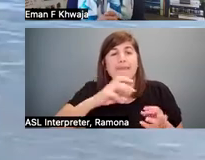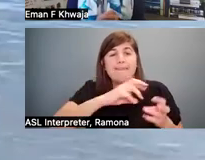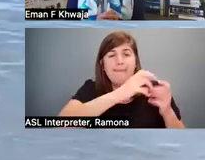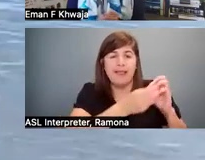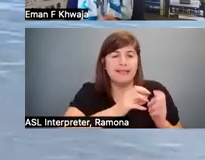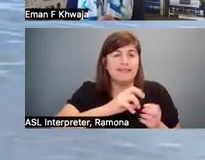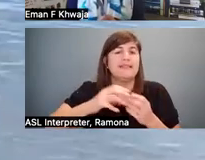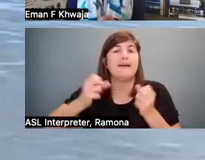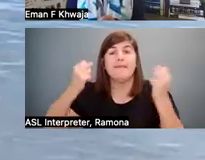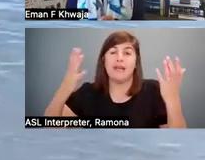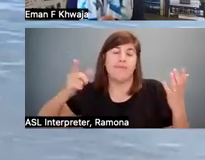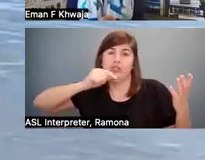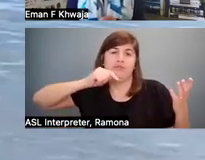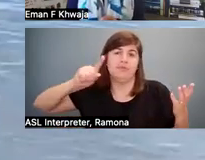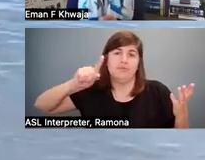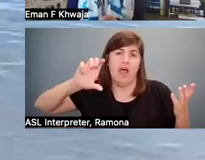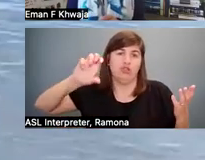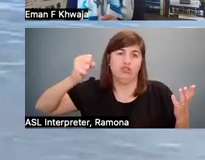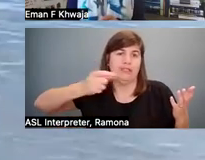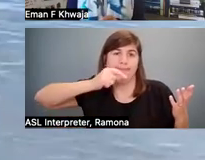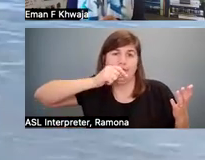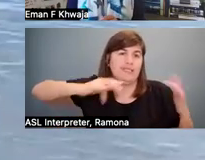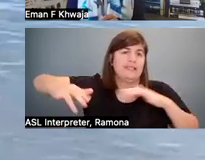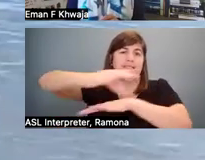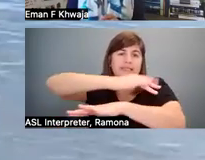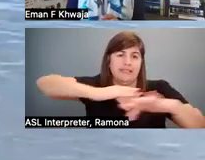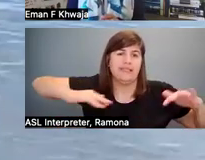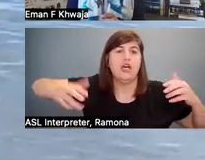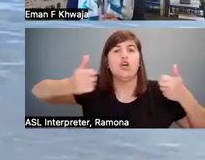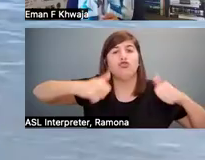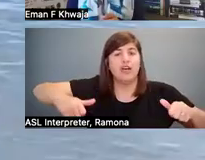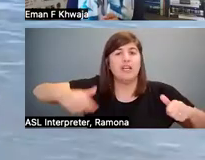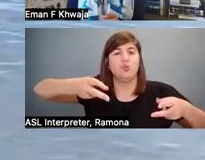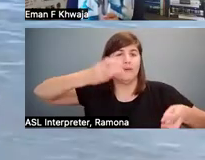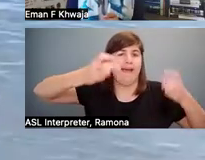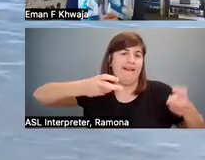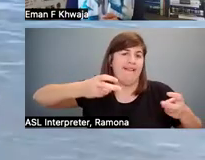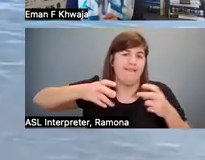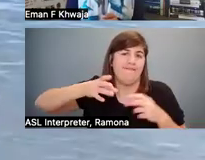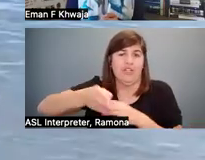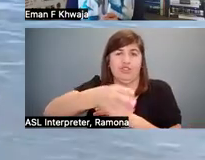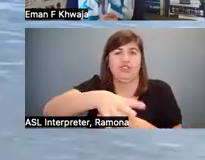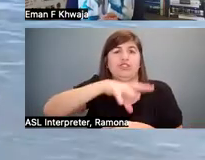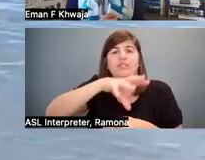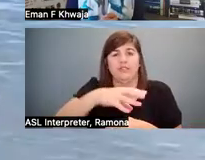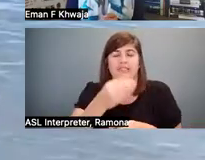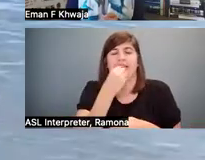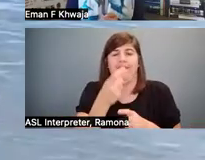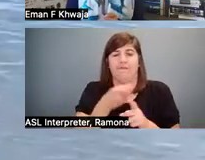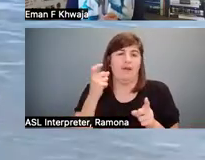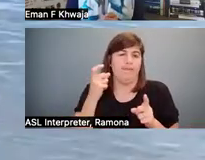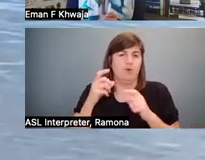birds. There are hundreds of birds crowded around the area trying to get fish from these whales. And if